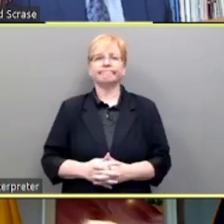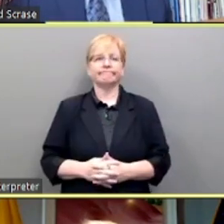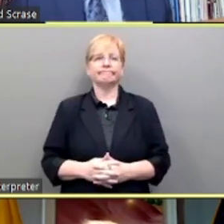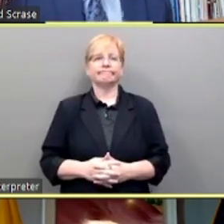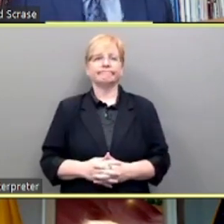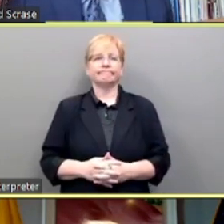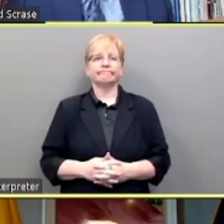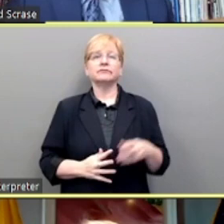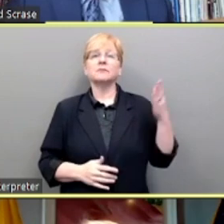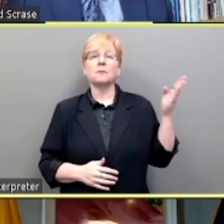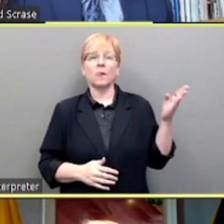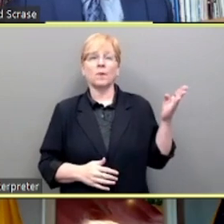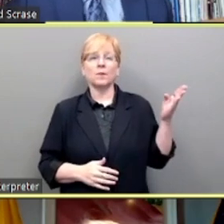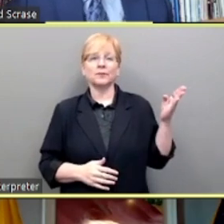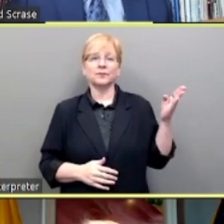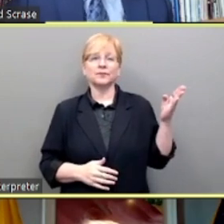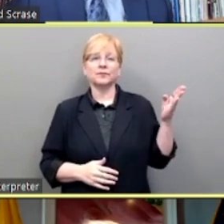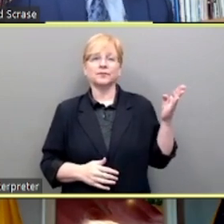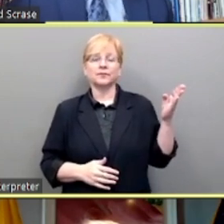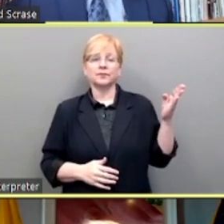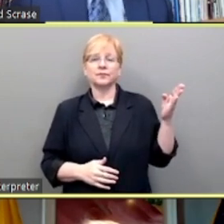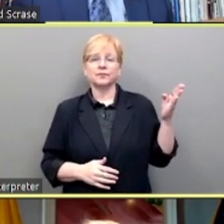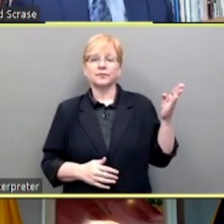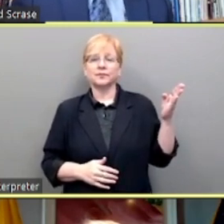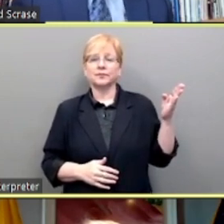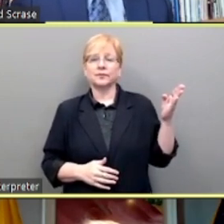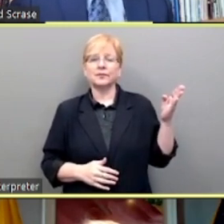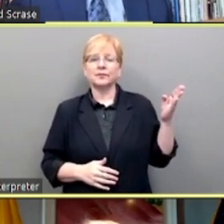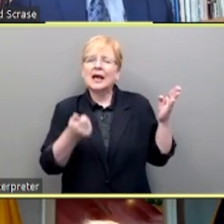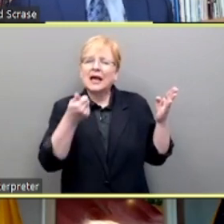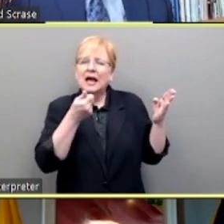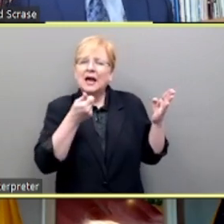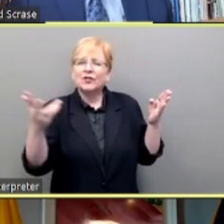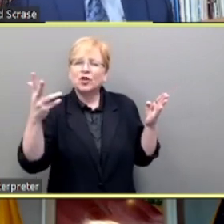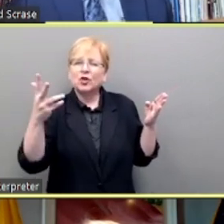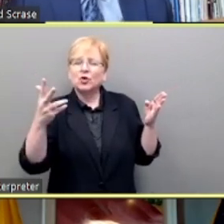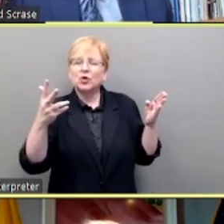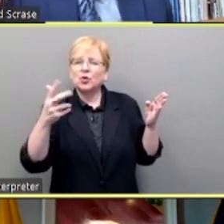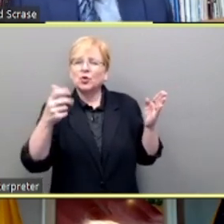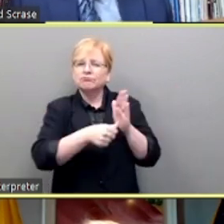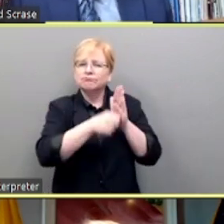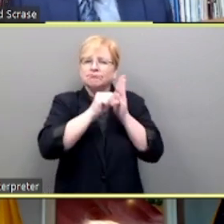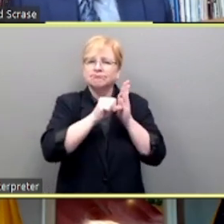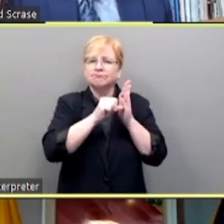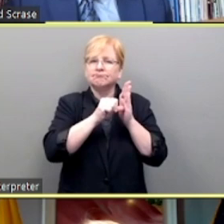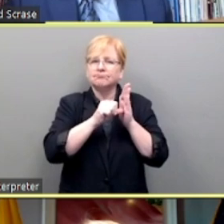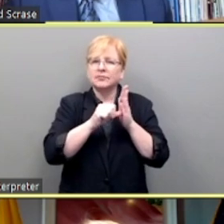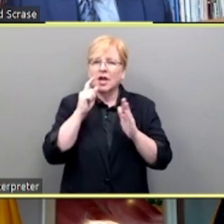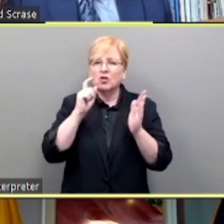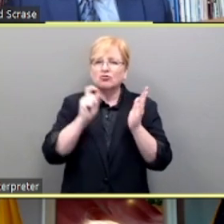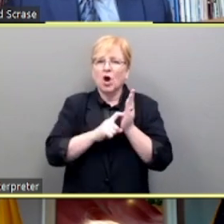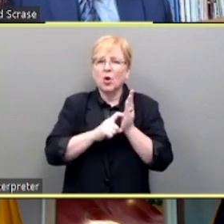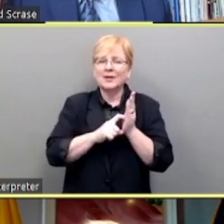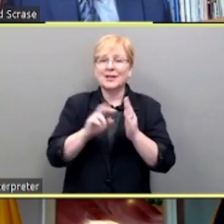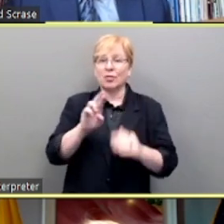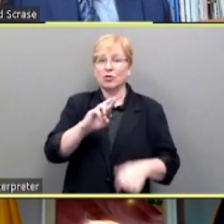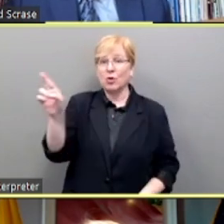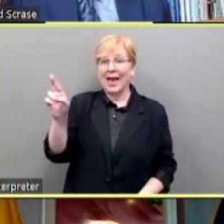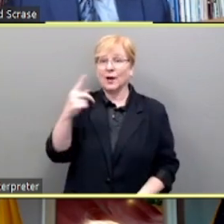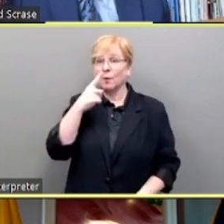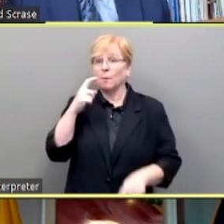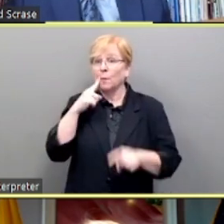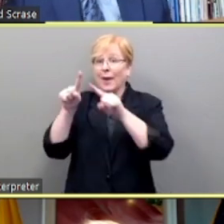The epidemiologic curves, a couple of things I wanted to highlight. One is that if you look over to the right in that red box there, that top